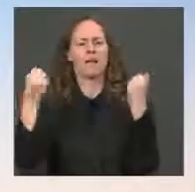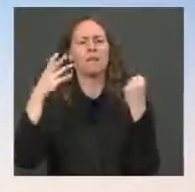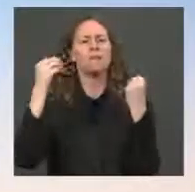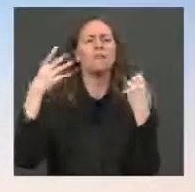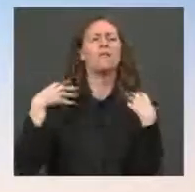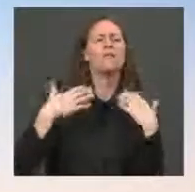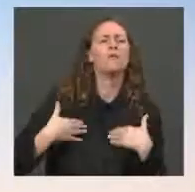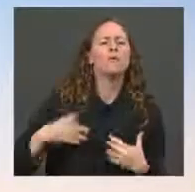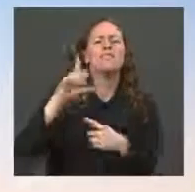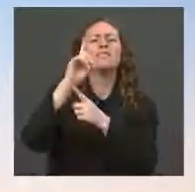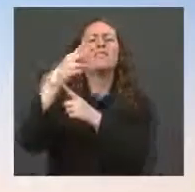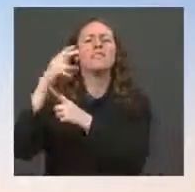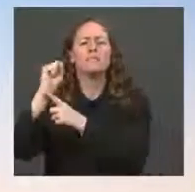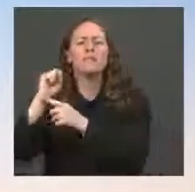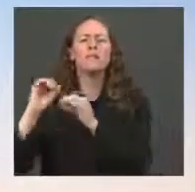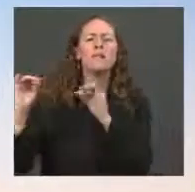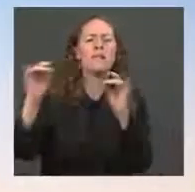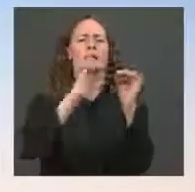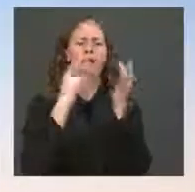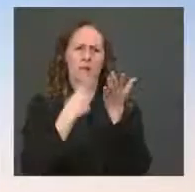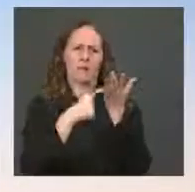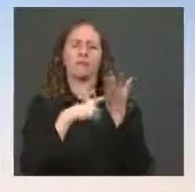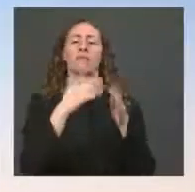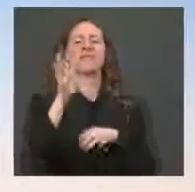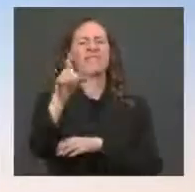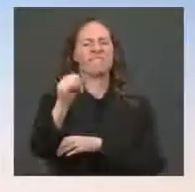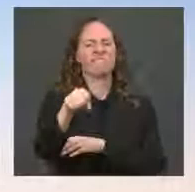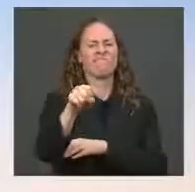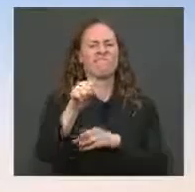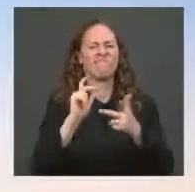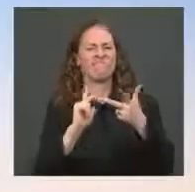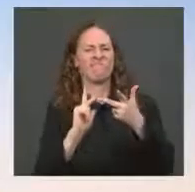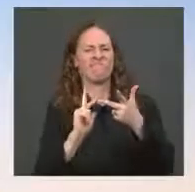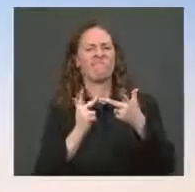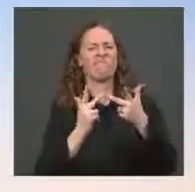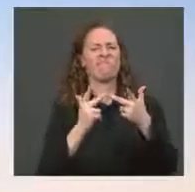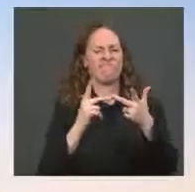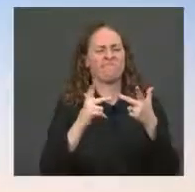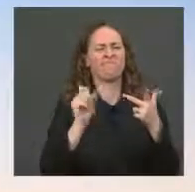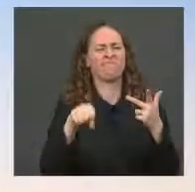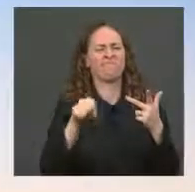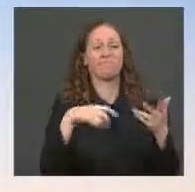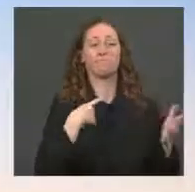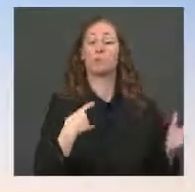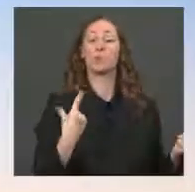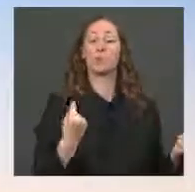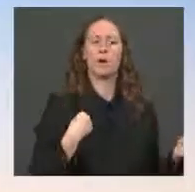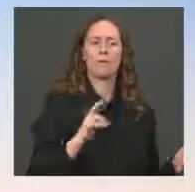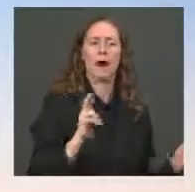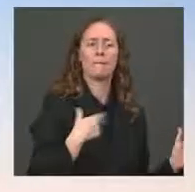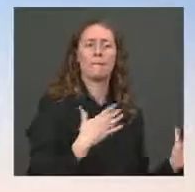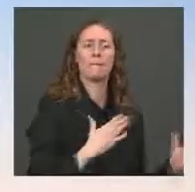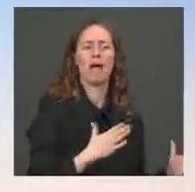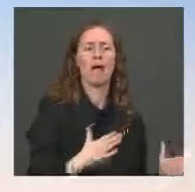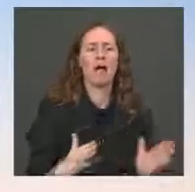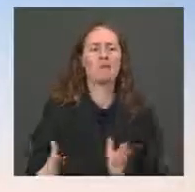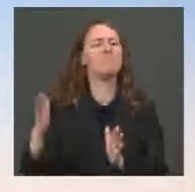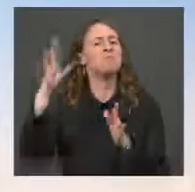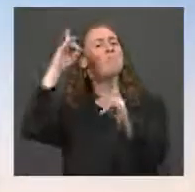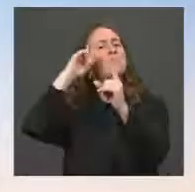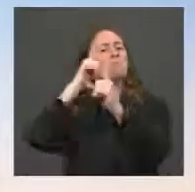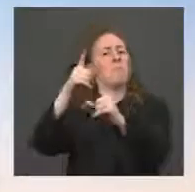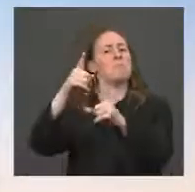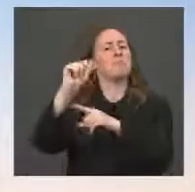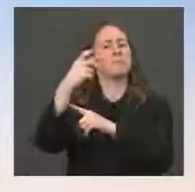would be needed and that we have a plan to begin a booster program starting the week of September 20th, subject to an independent evaluation from